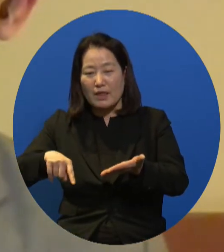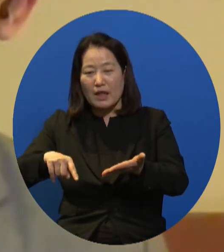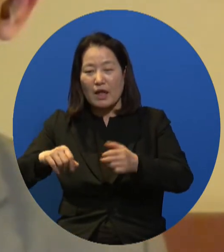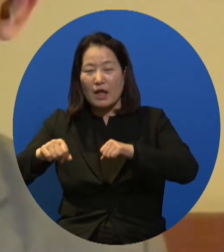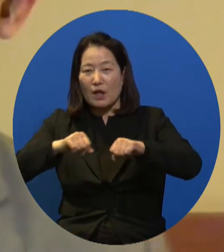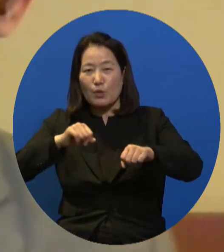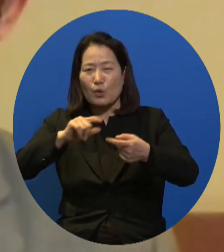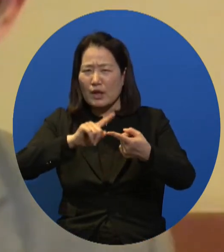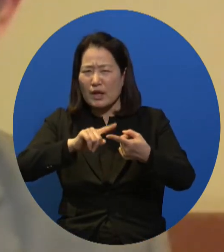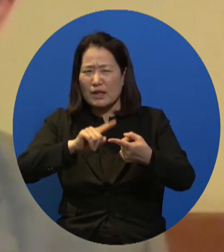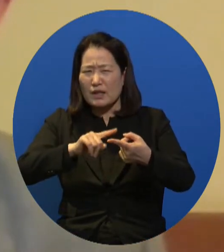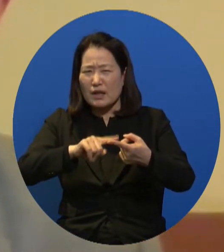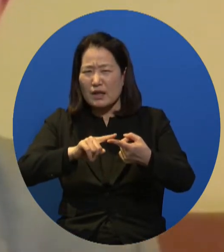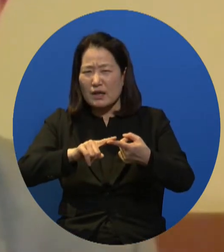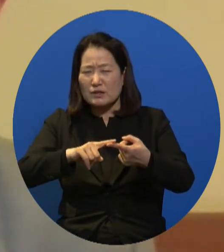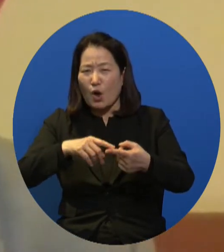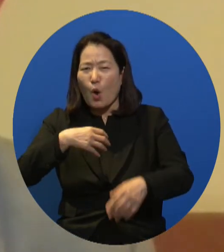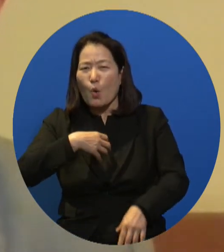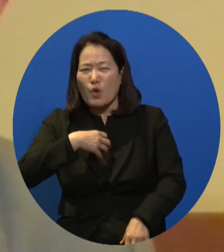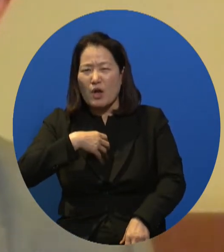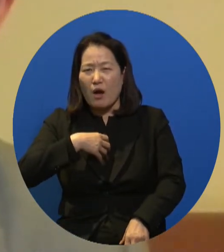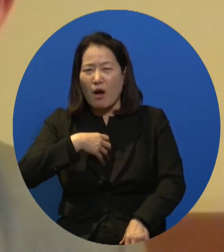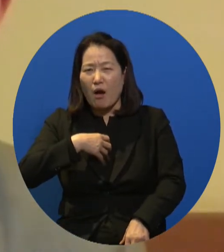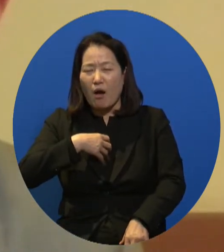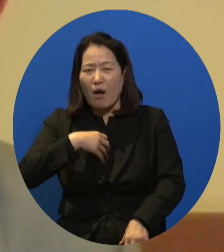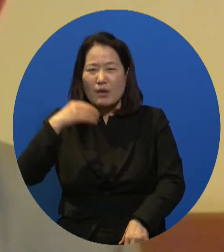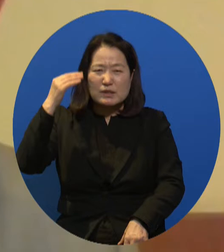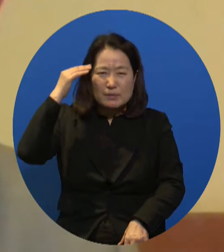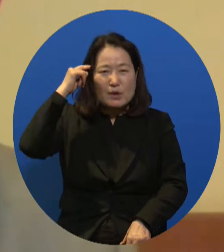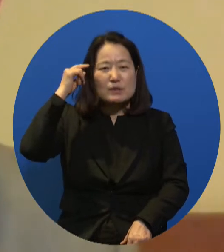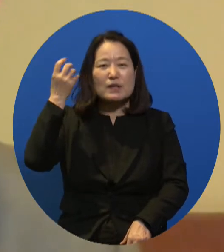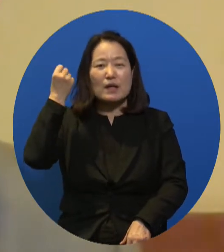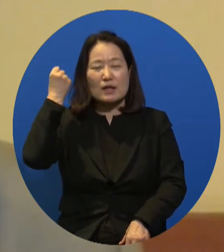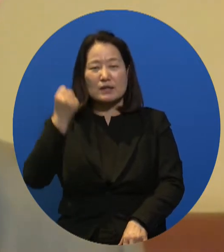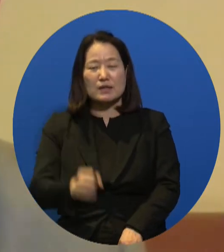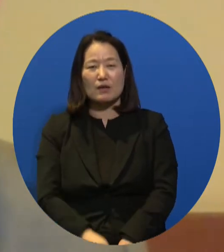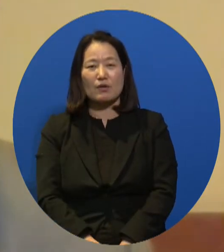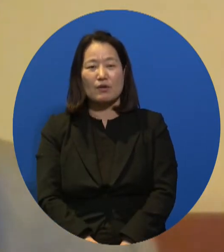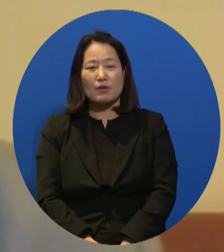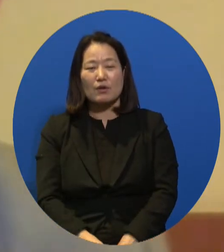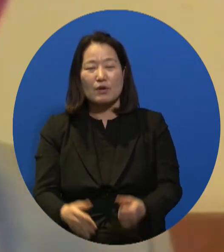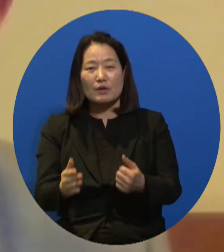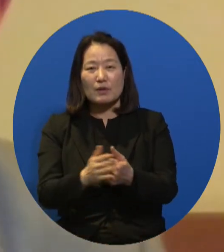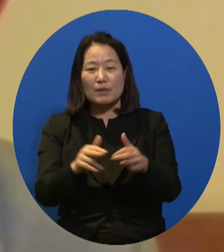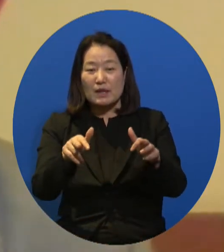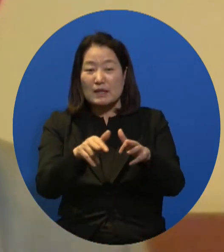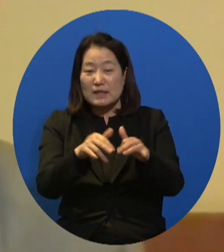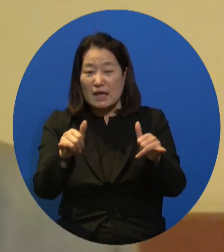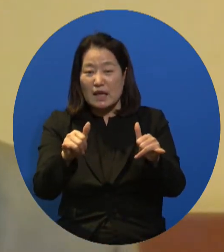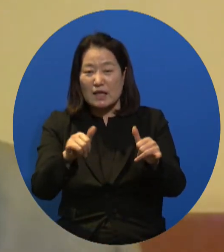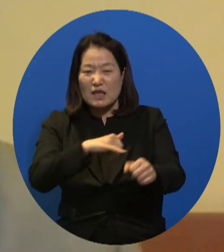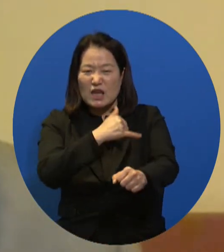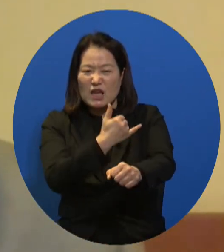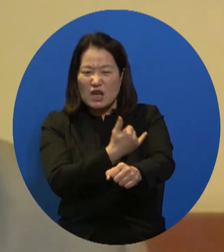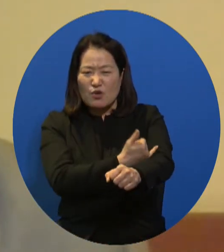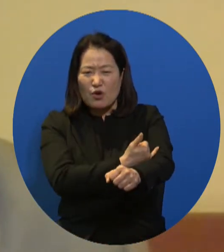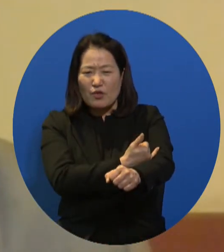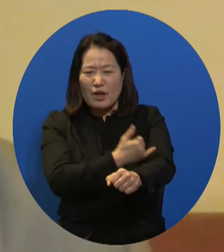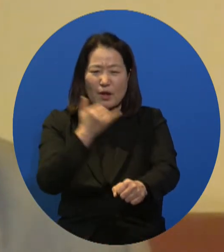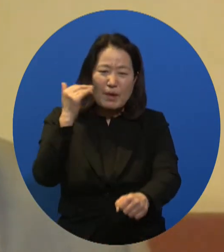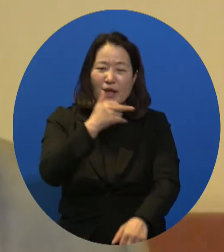which violate rights. Hungary has a policy of public admonishment